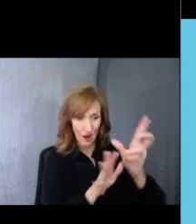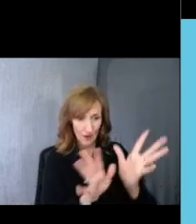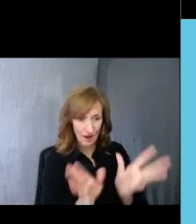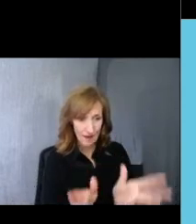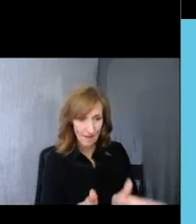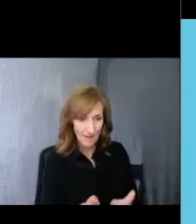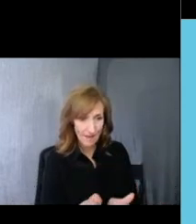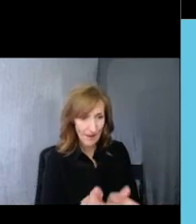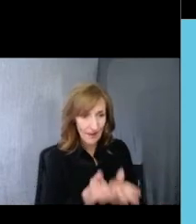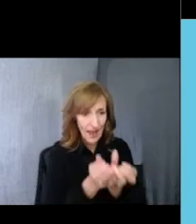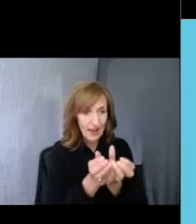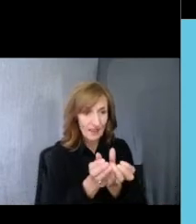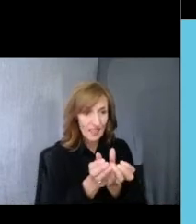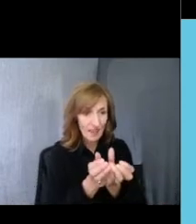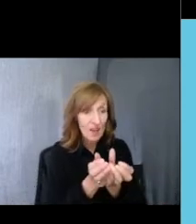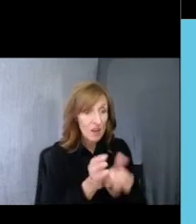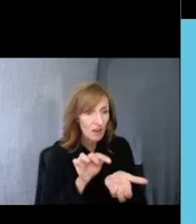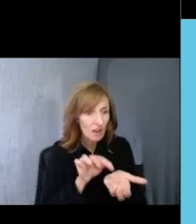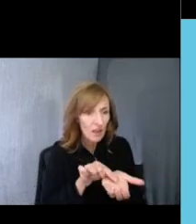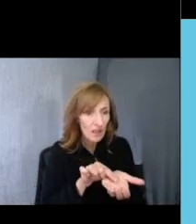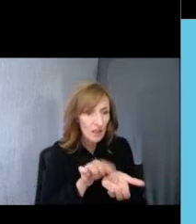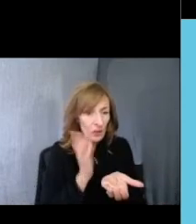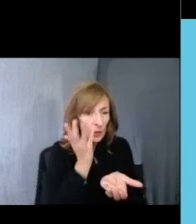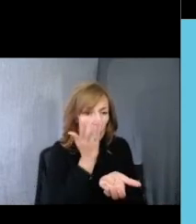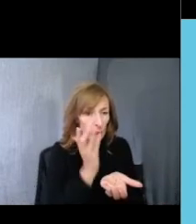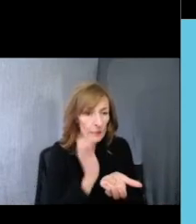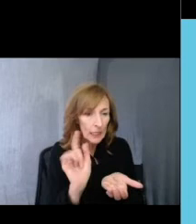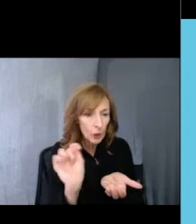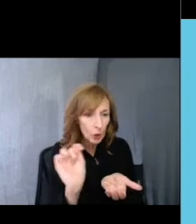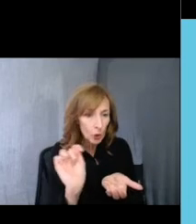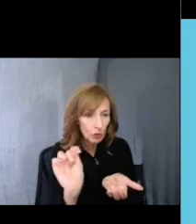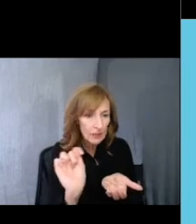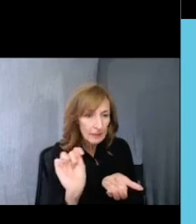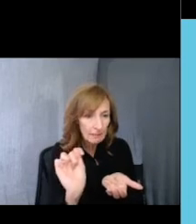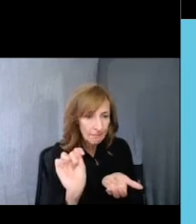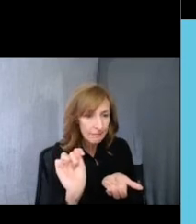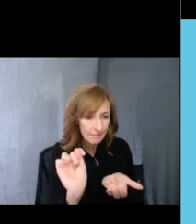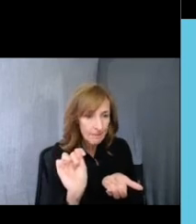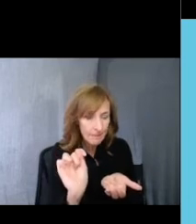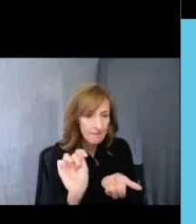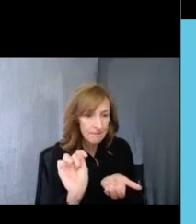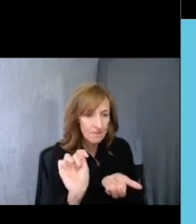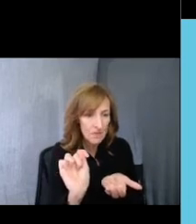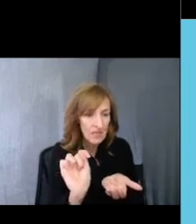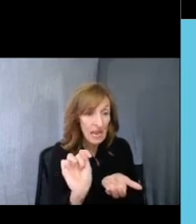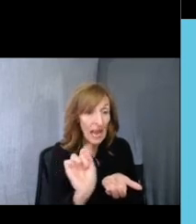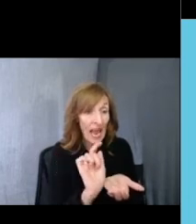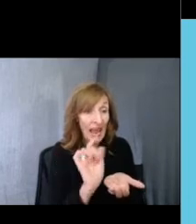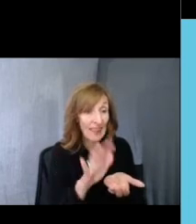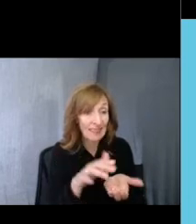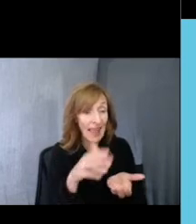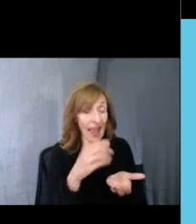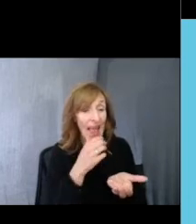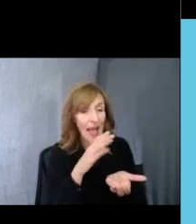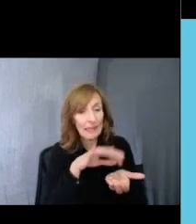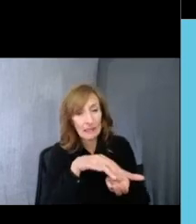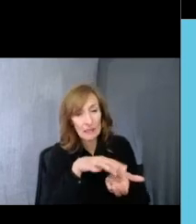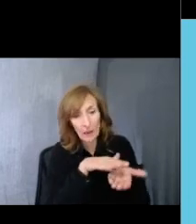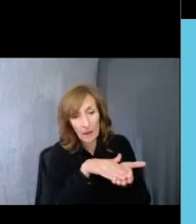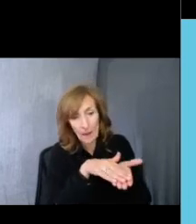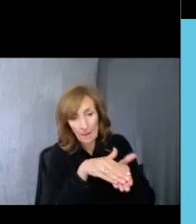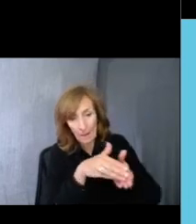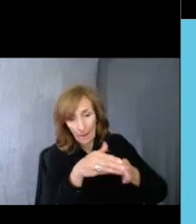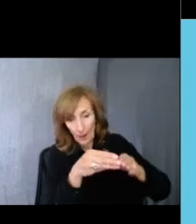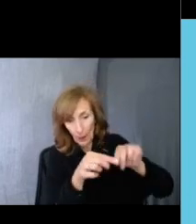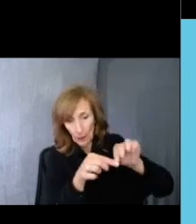out the other end. The collecting duct, those empty into what becomes the ureter.